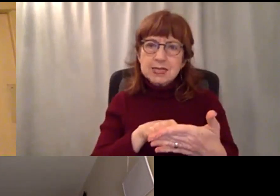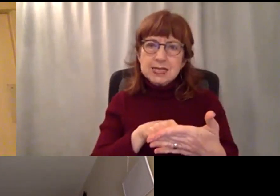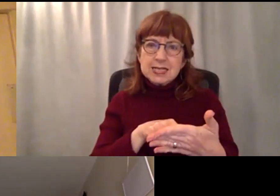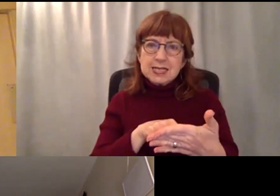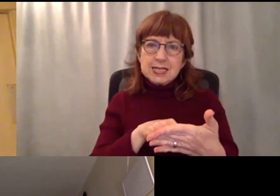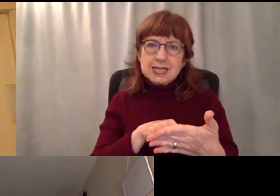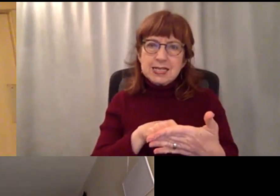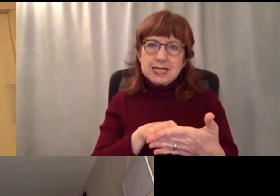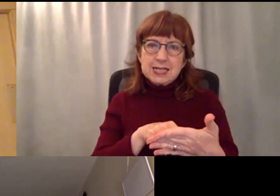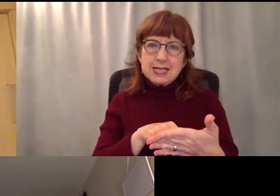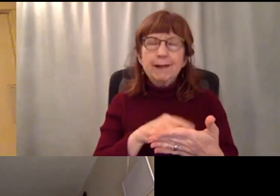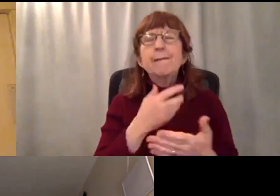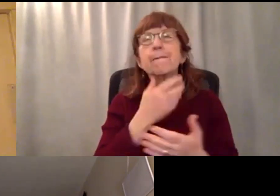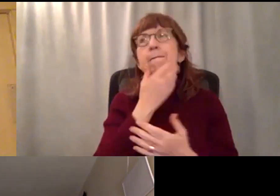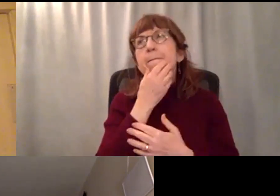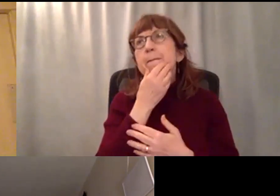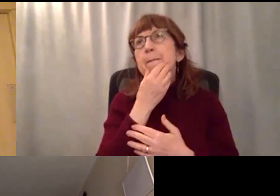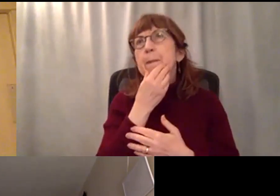like,